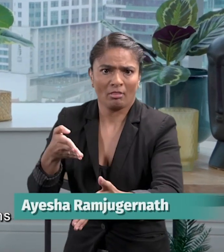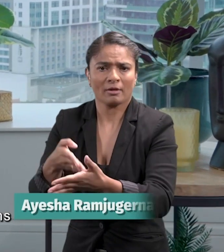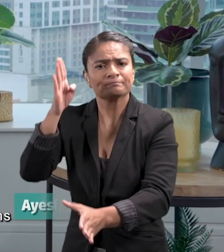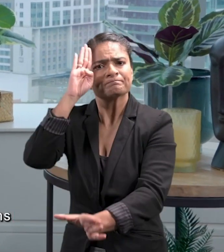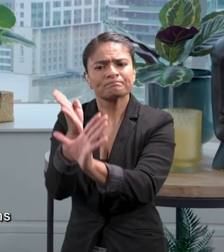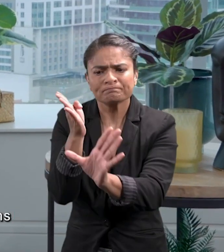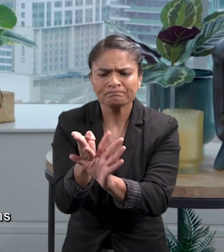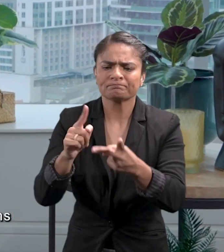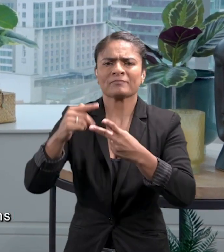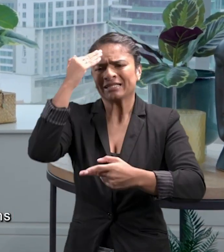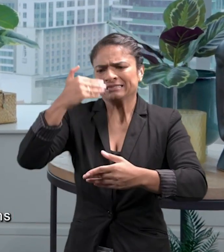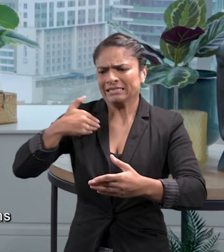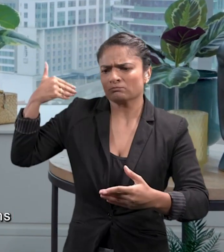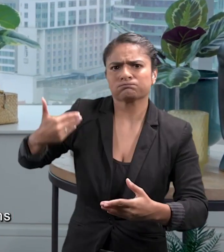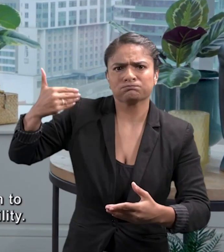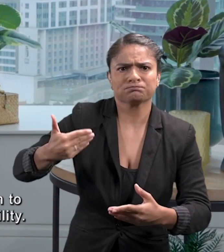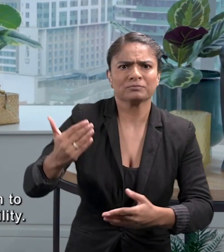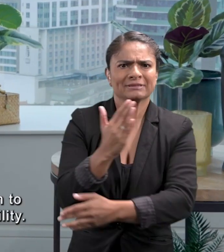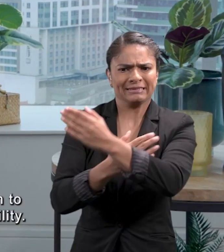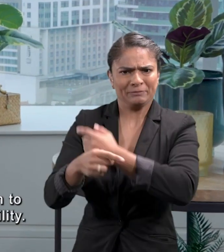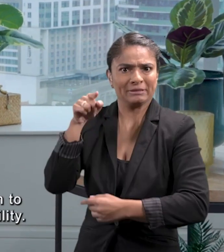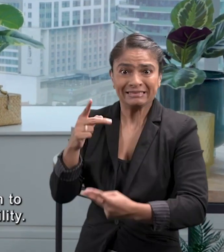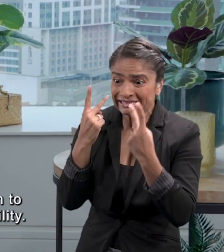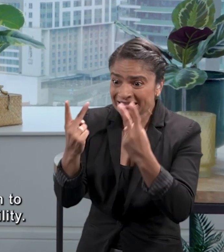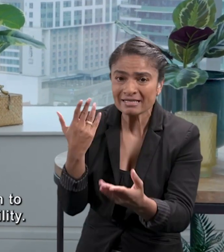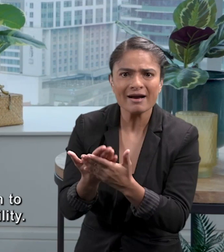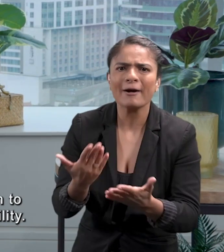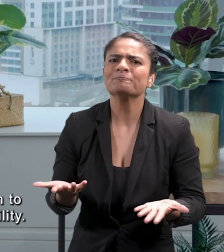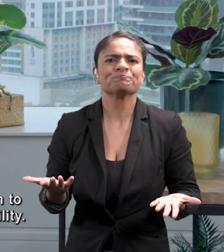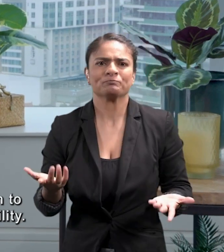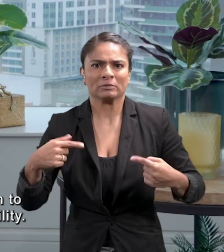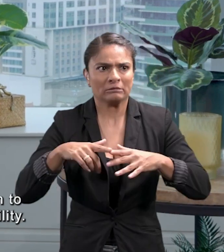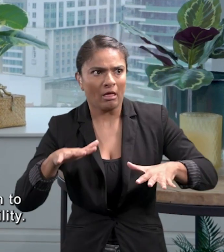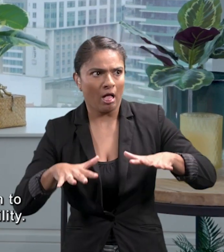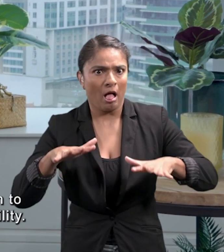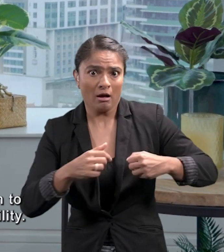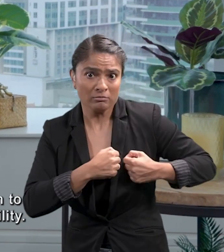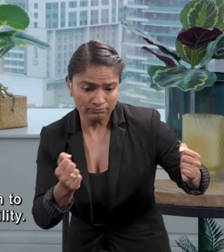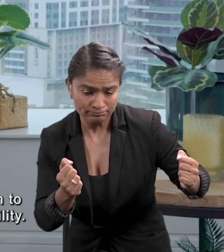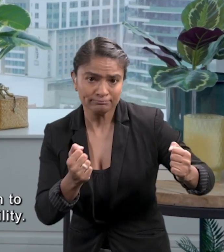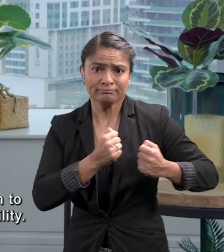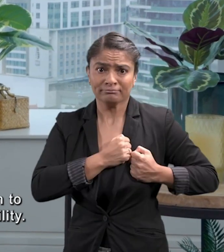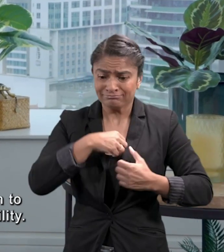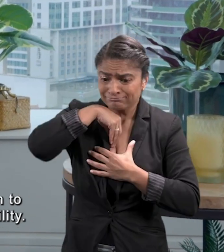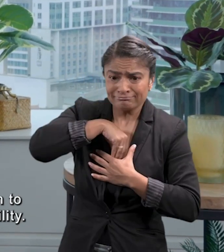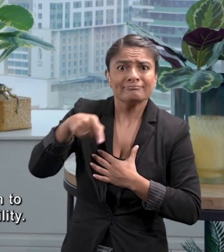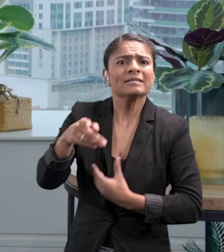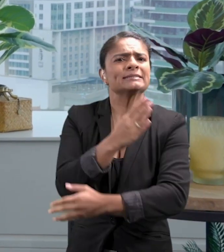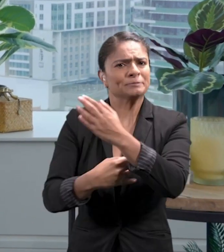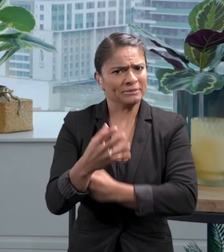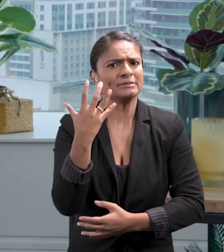psigososiale gestremdhede en kroniese gesondheidstoestande wat onsigbaar is, gemaklik genoeg te maak om te openbaar of hulle gestremdheid het of